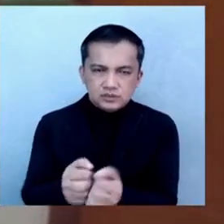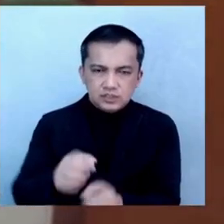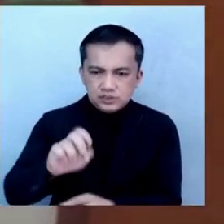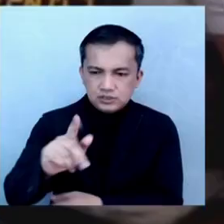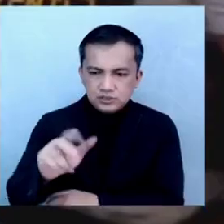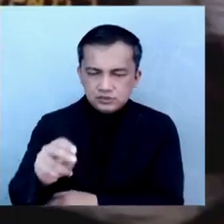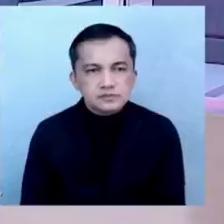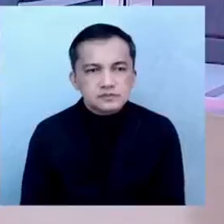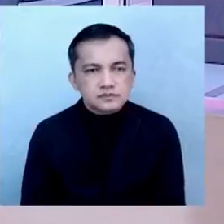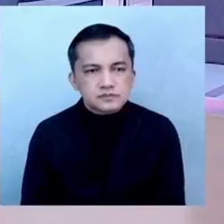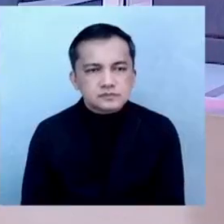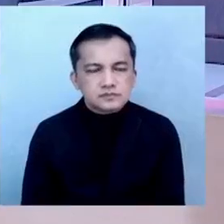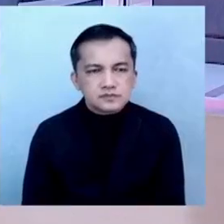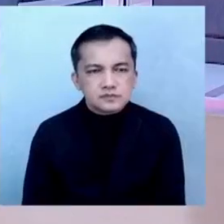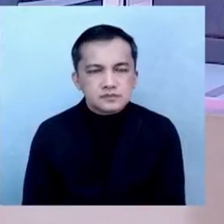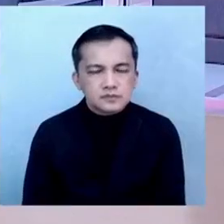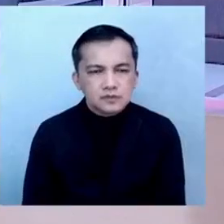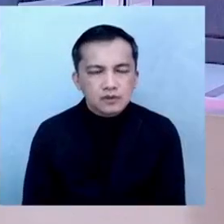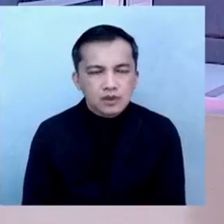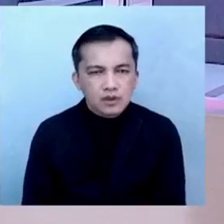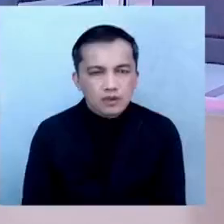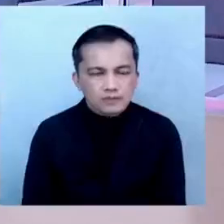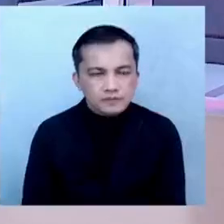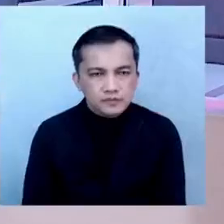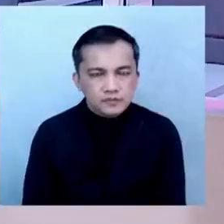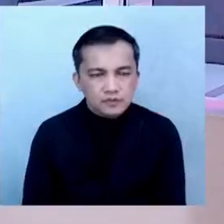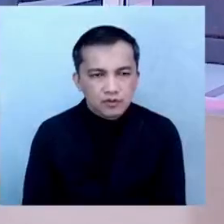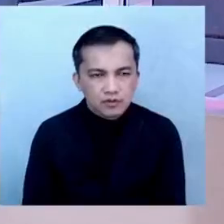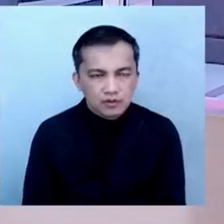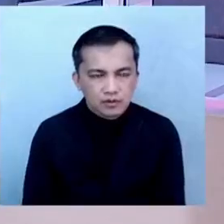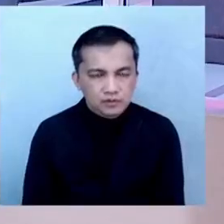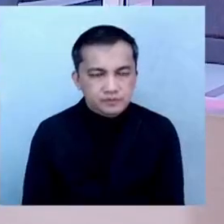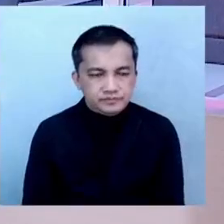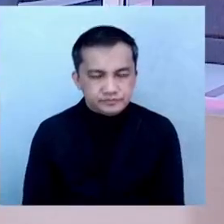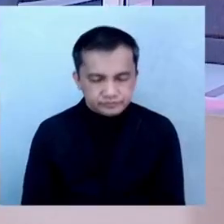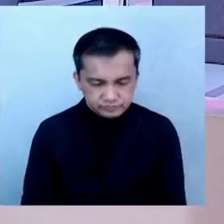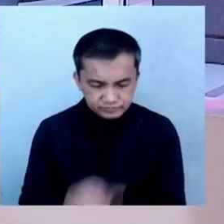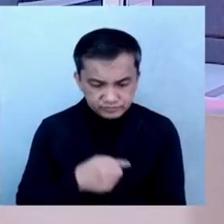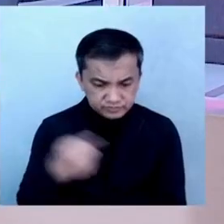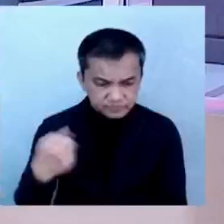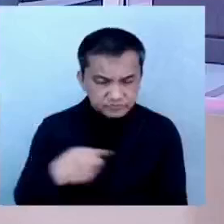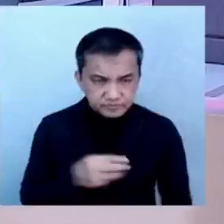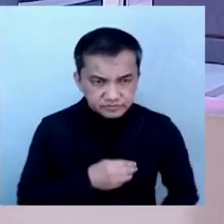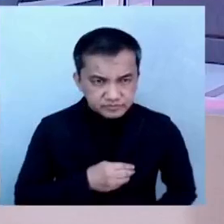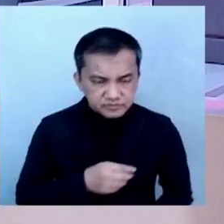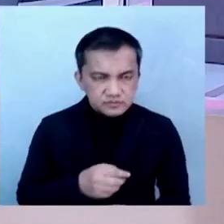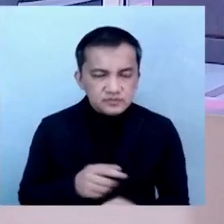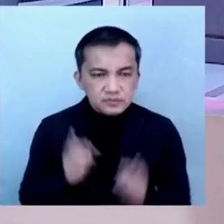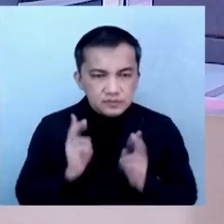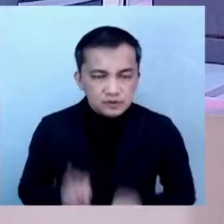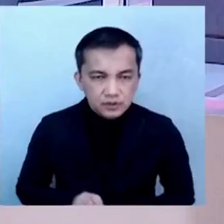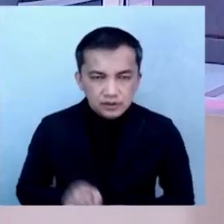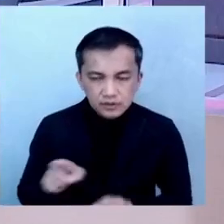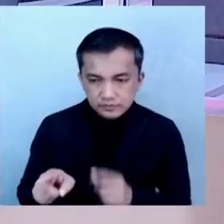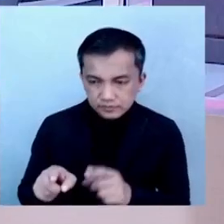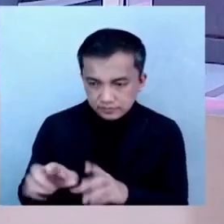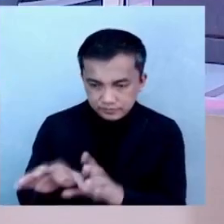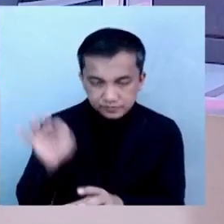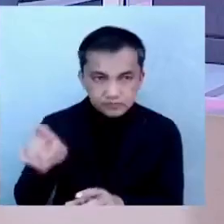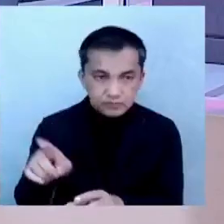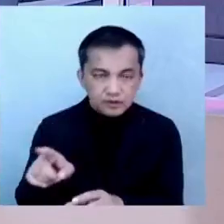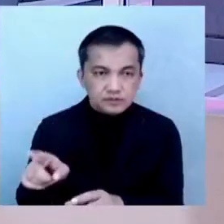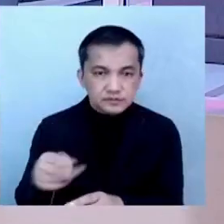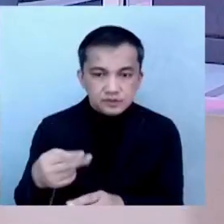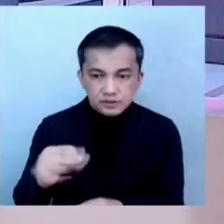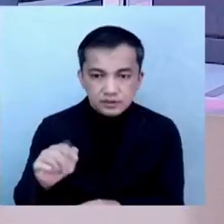continues. More Chinese military uniforms are discovered as authorities continue their search at the massive Pogo hub in